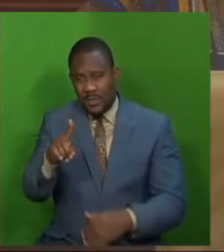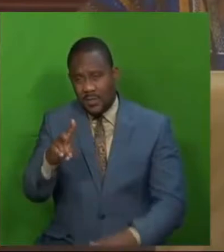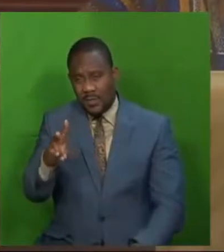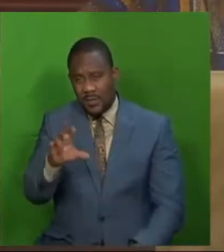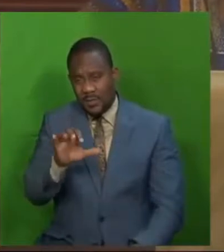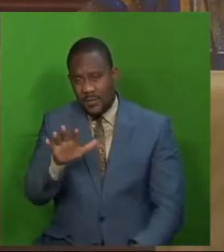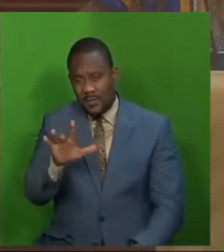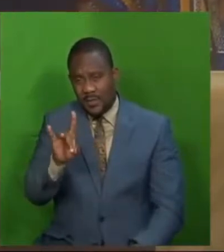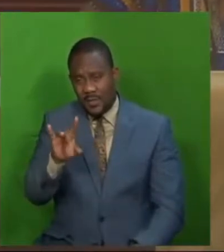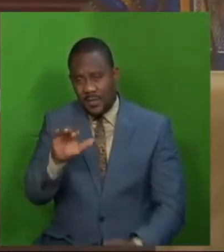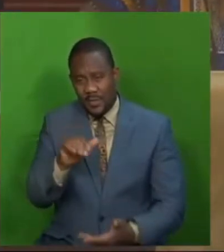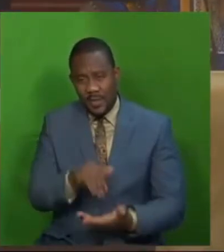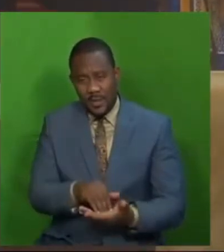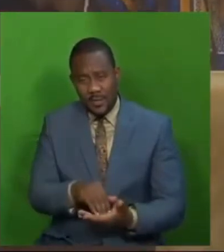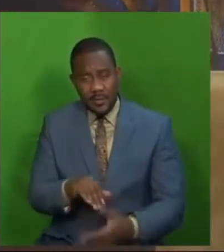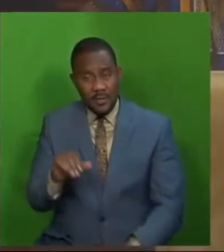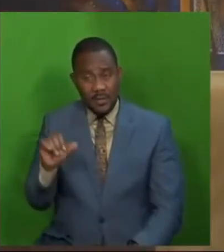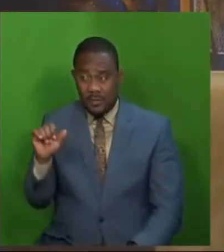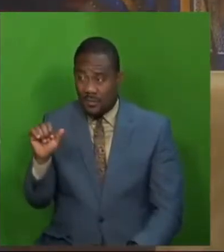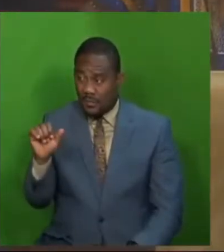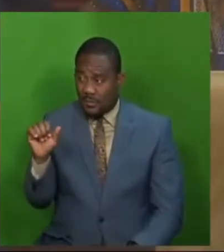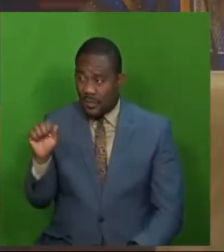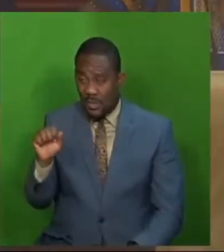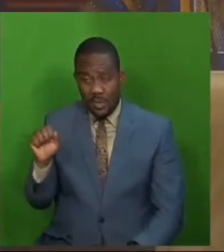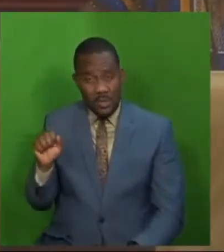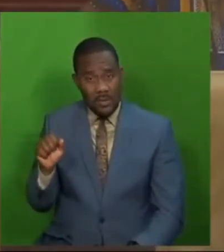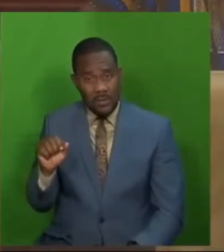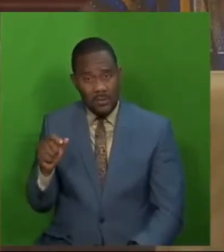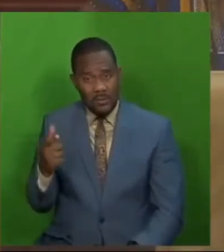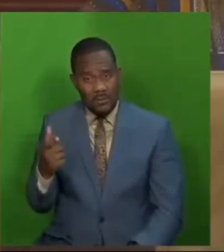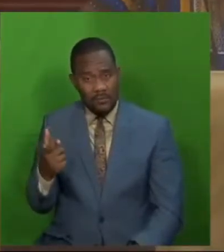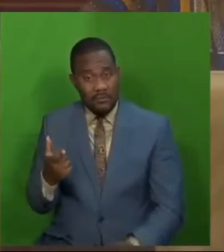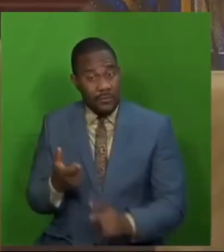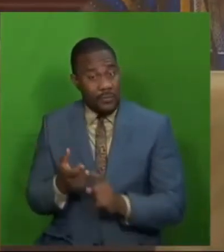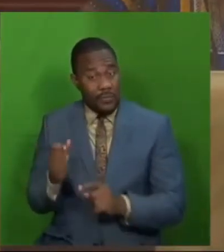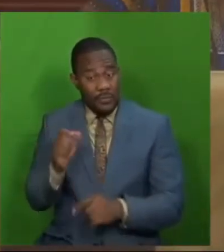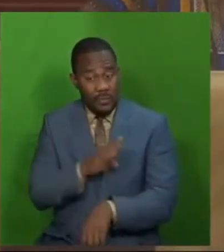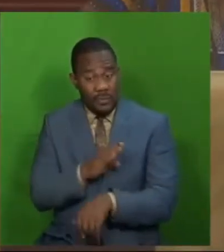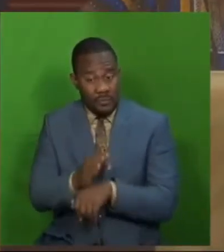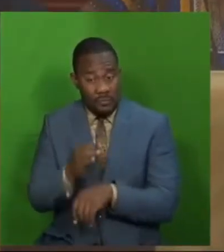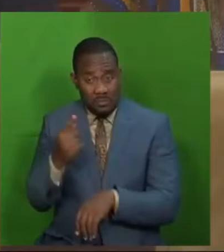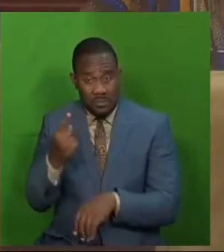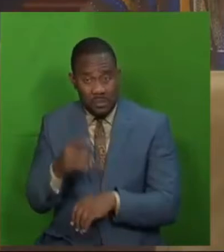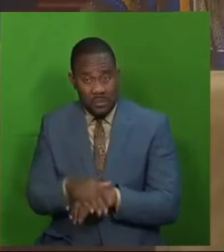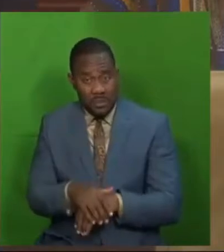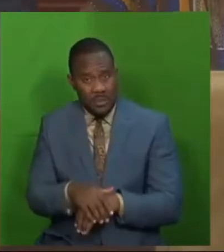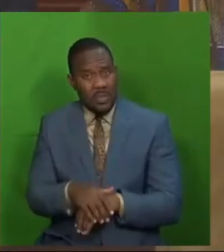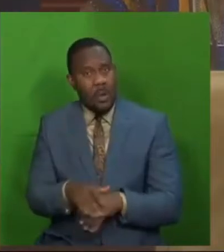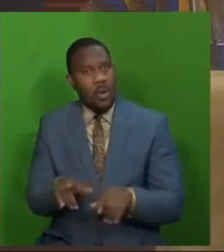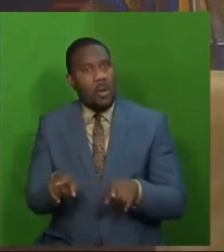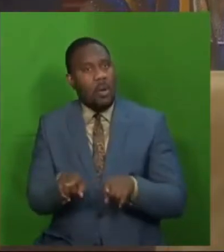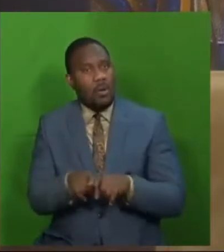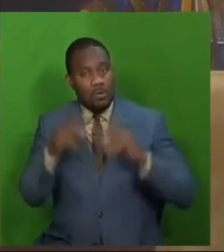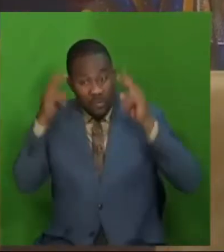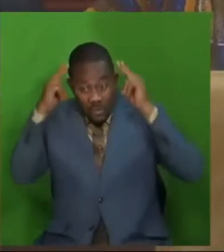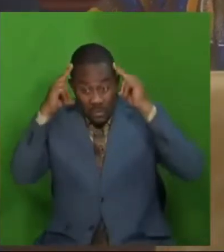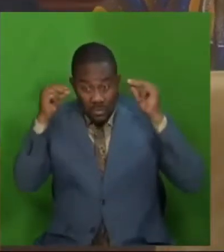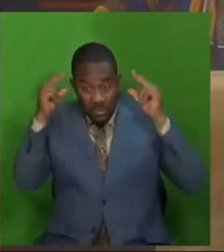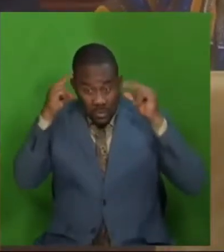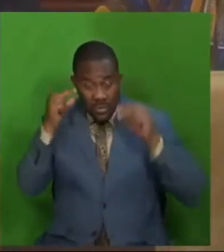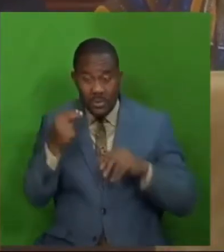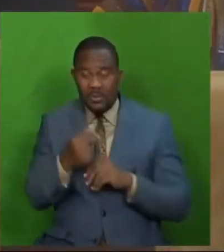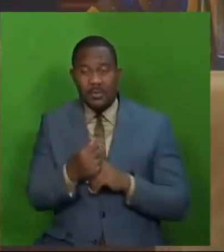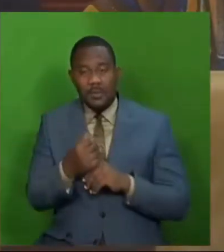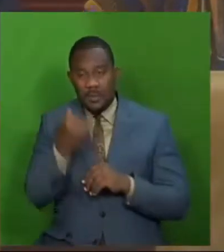$758,000 just from Burkina Faso alone. We also import tomato from Netherlands, from Italy,